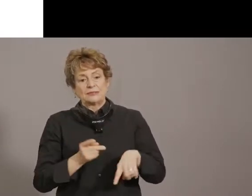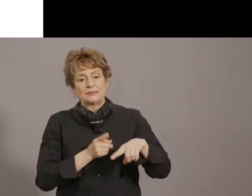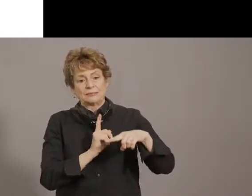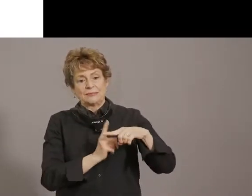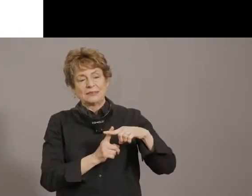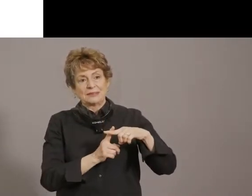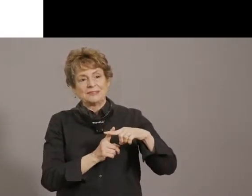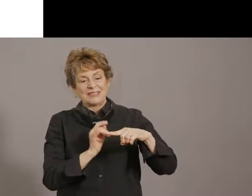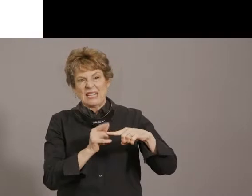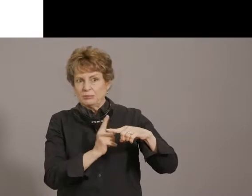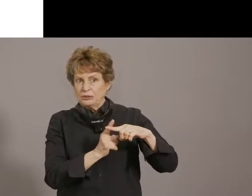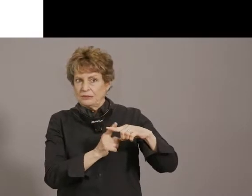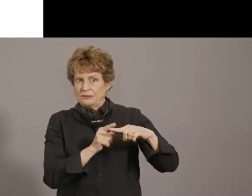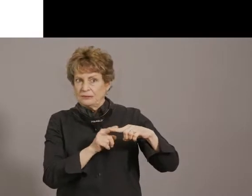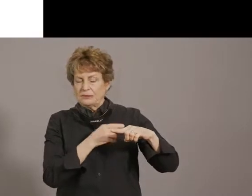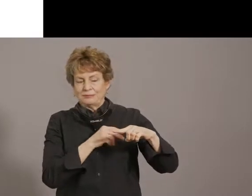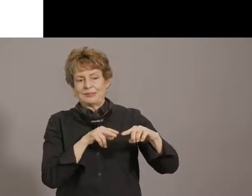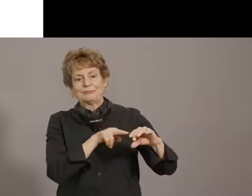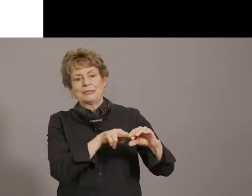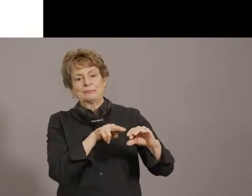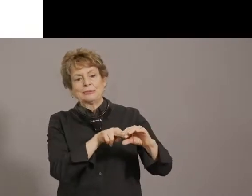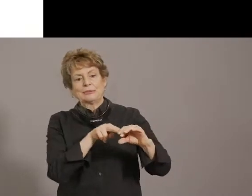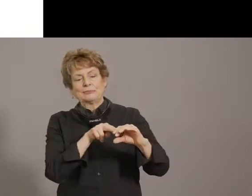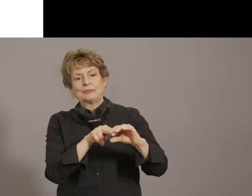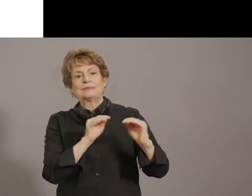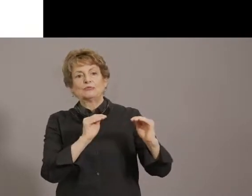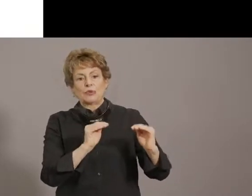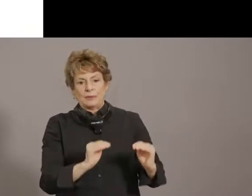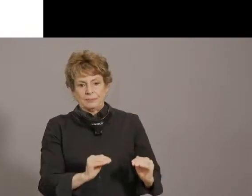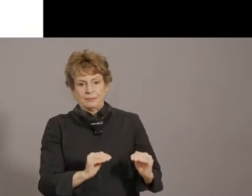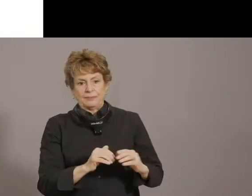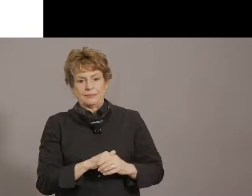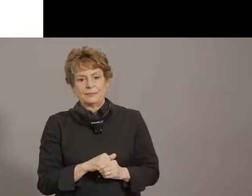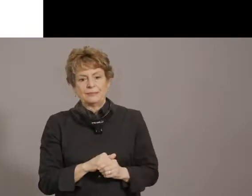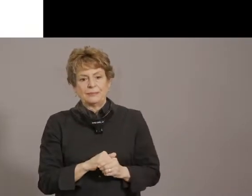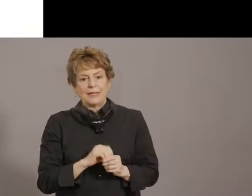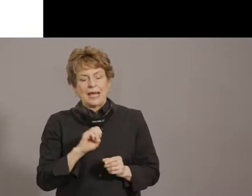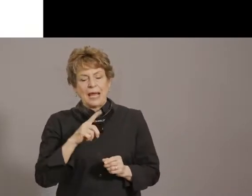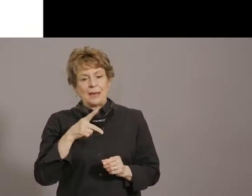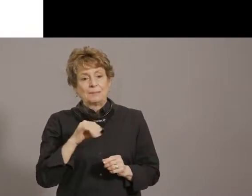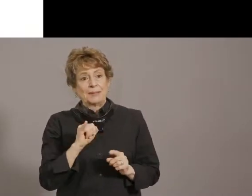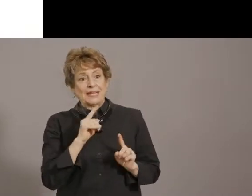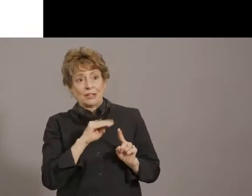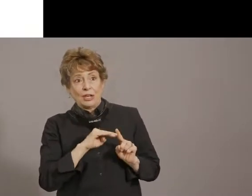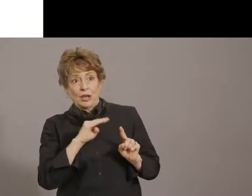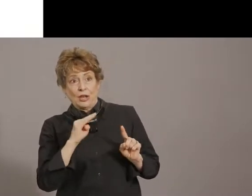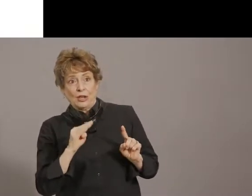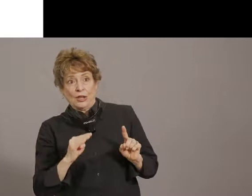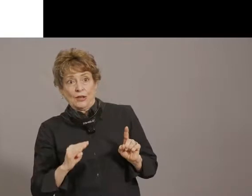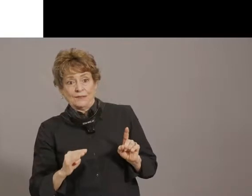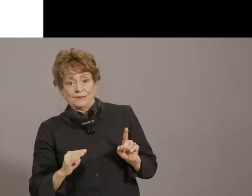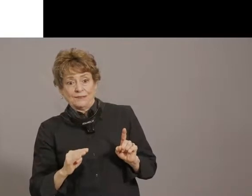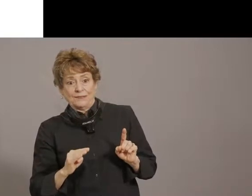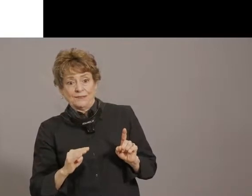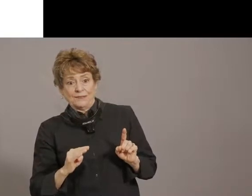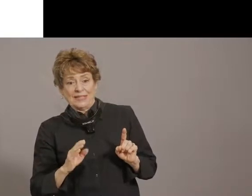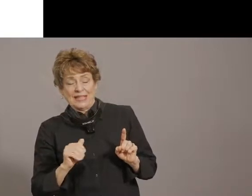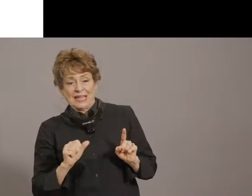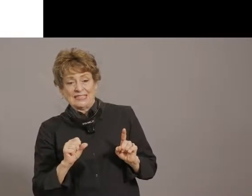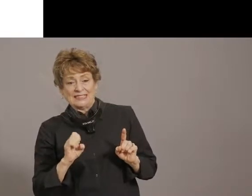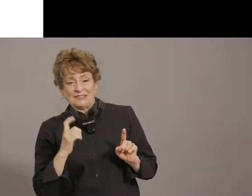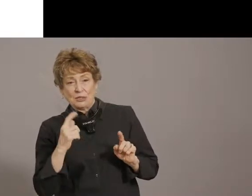Again, this is our epidemiologic curve, or our EPI curve, where we show cases by day. This is by the